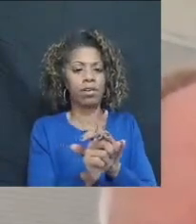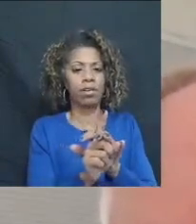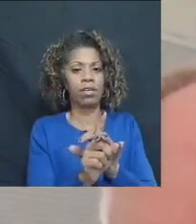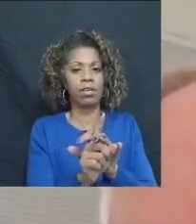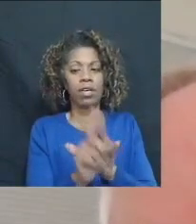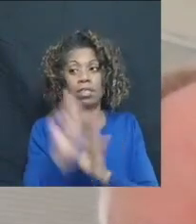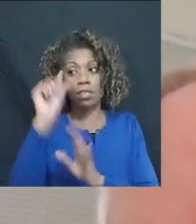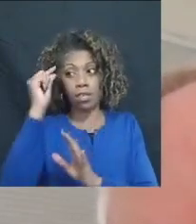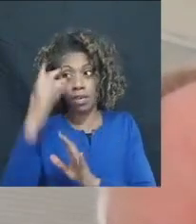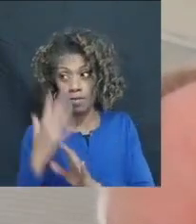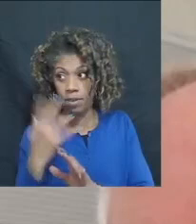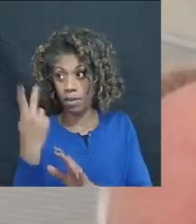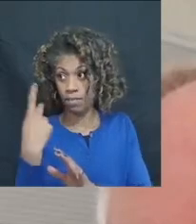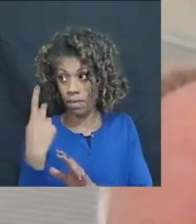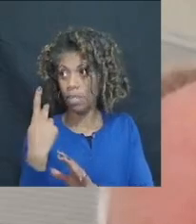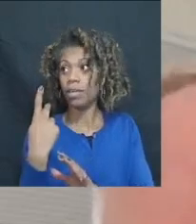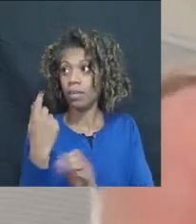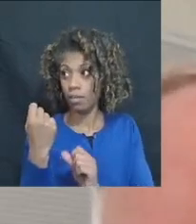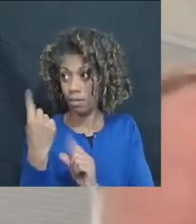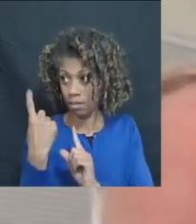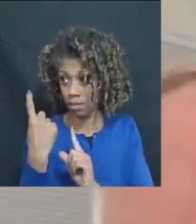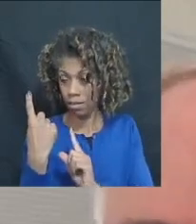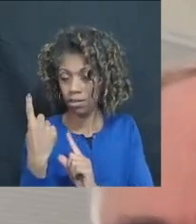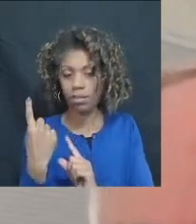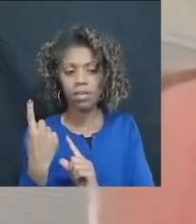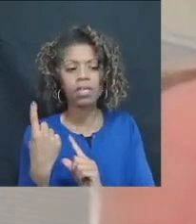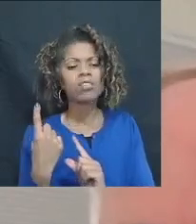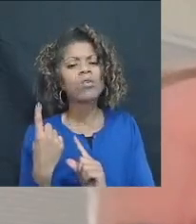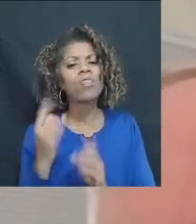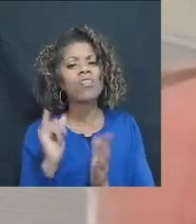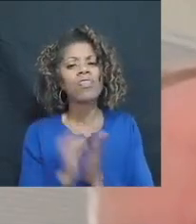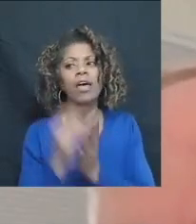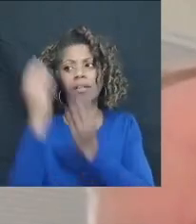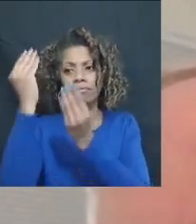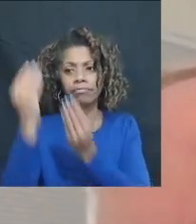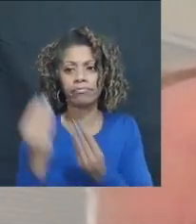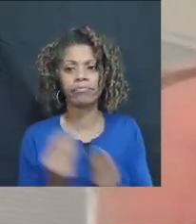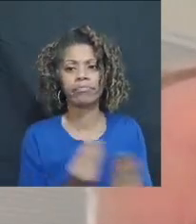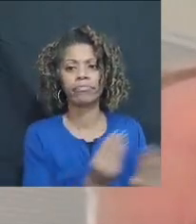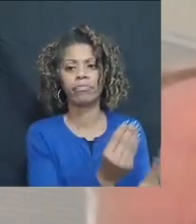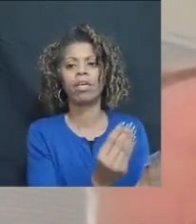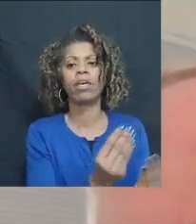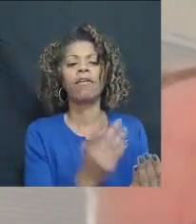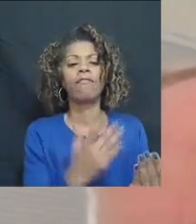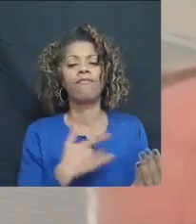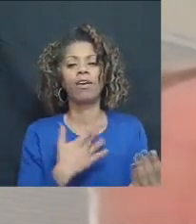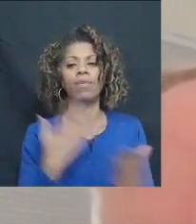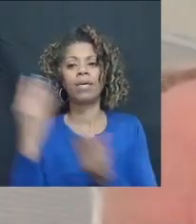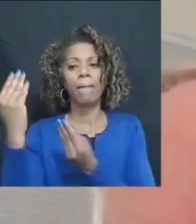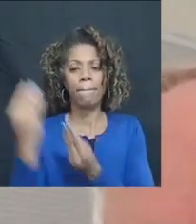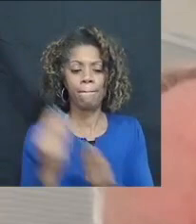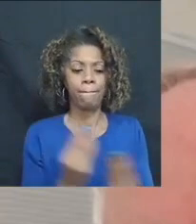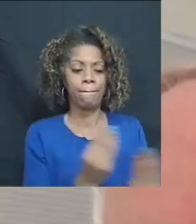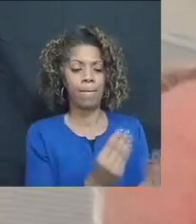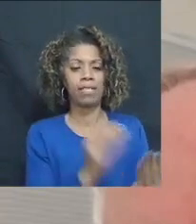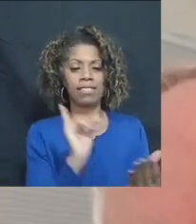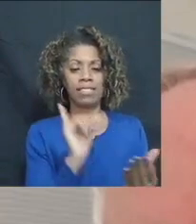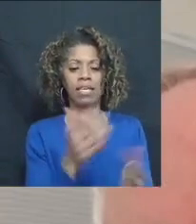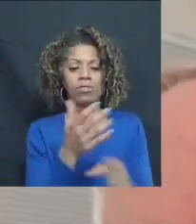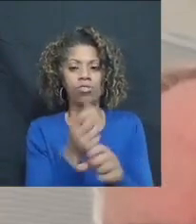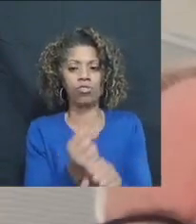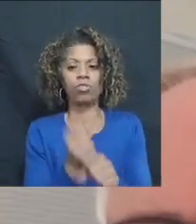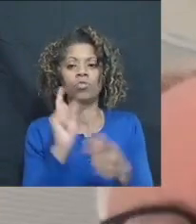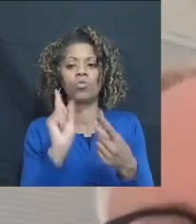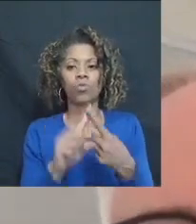always saying, talk to Dr. Monroe, talk to the commissioner. And it positioned me as the professional leading the charge